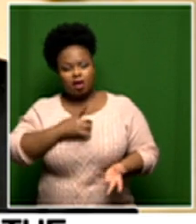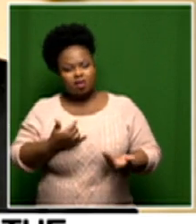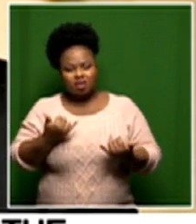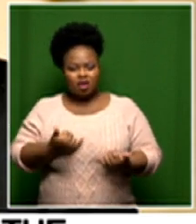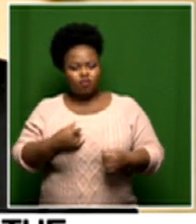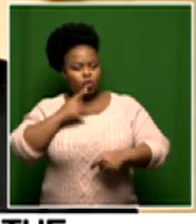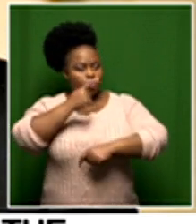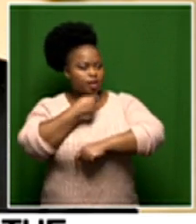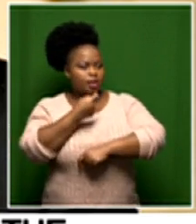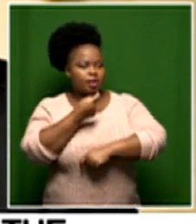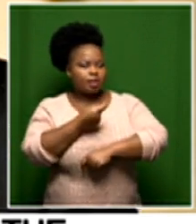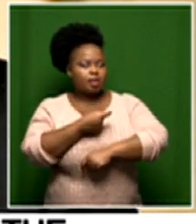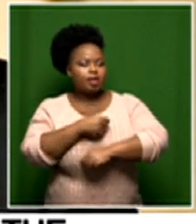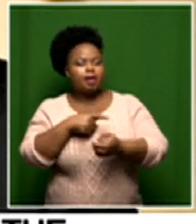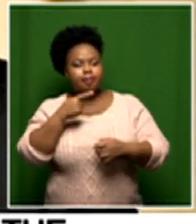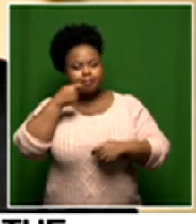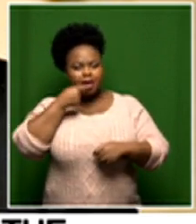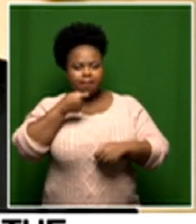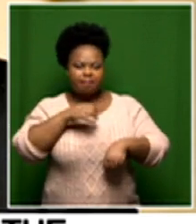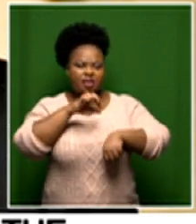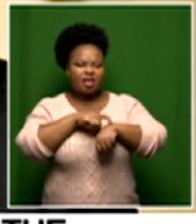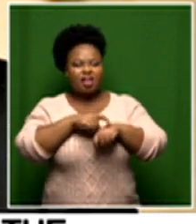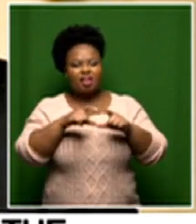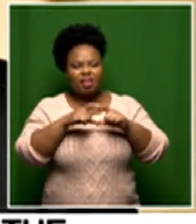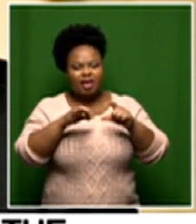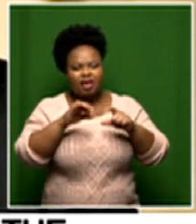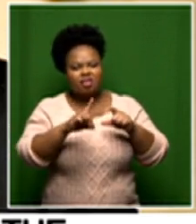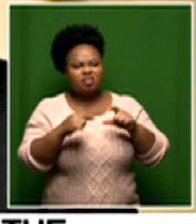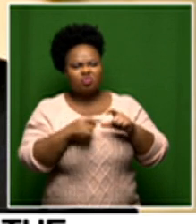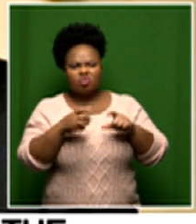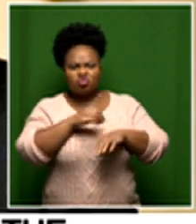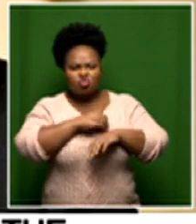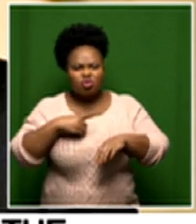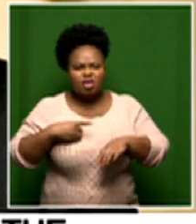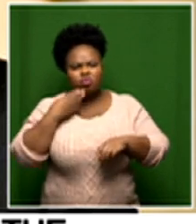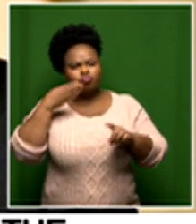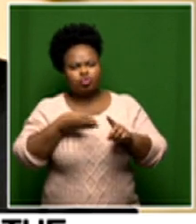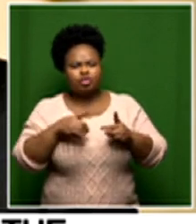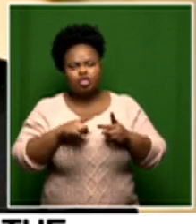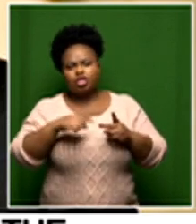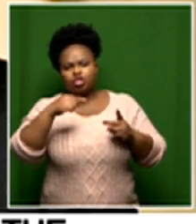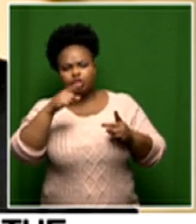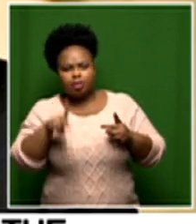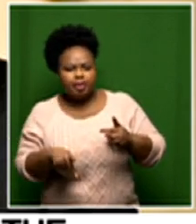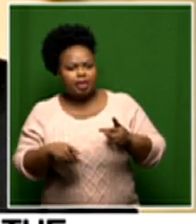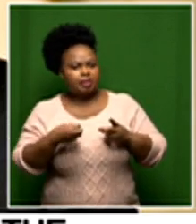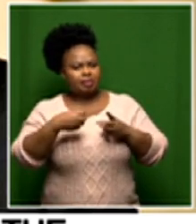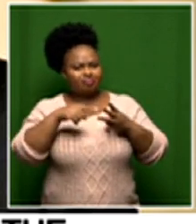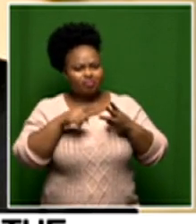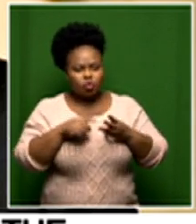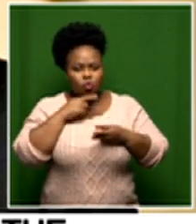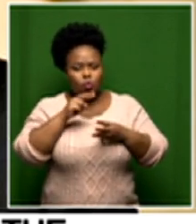under medical aid, there are many doctors who are involved who are the general or the family practitioners